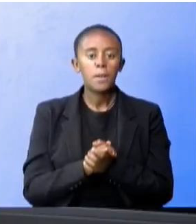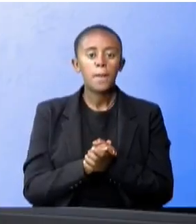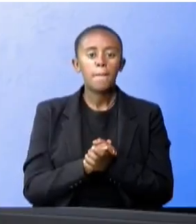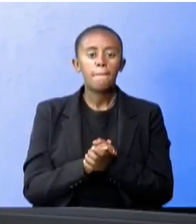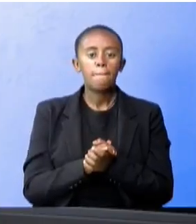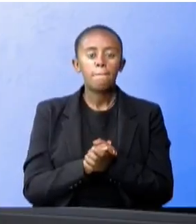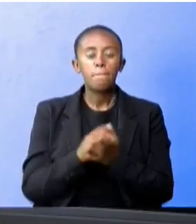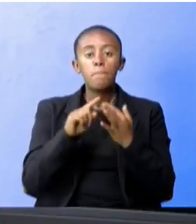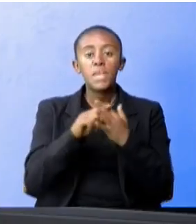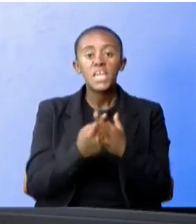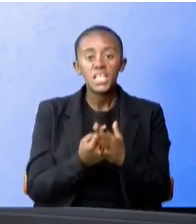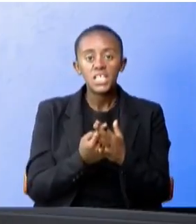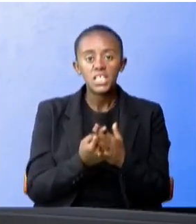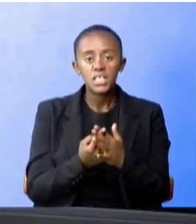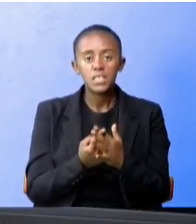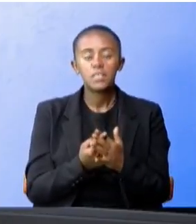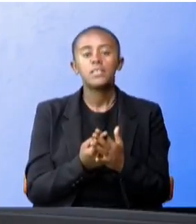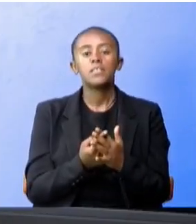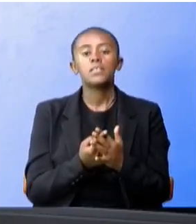begin,